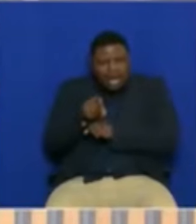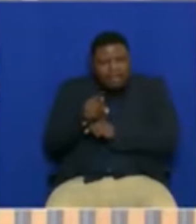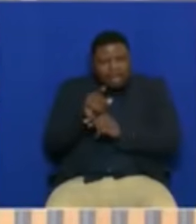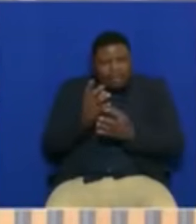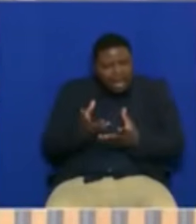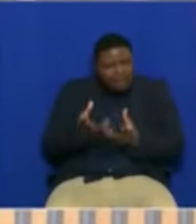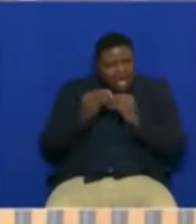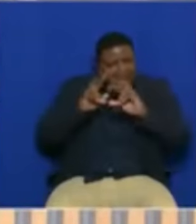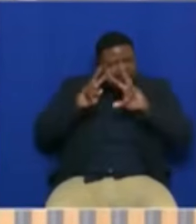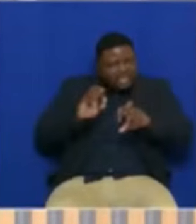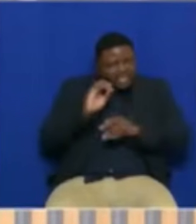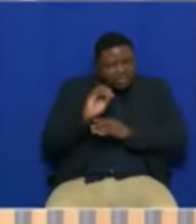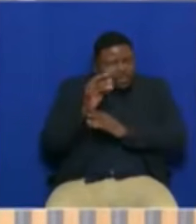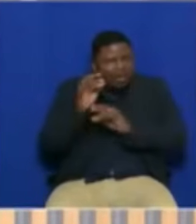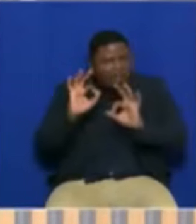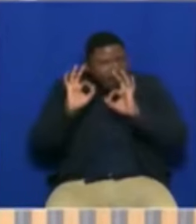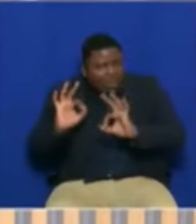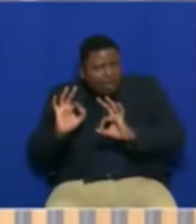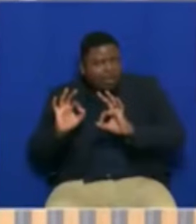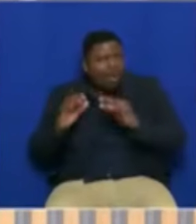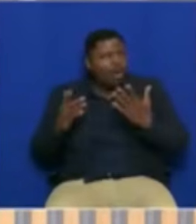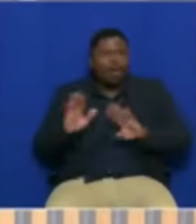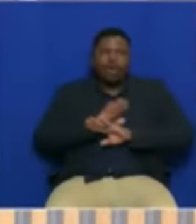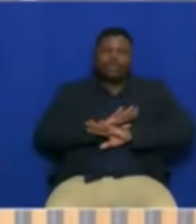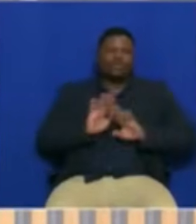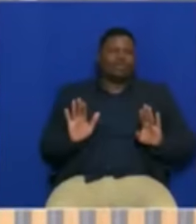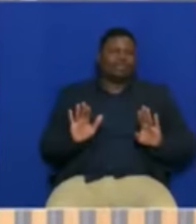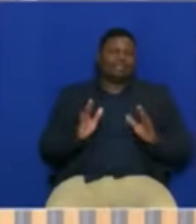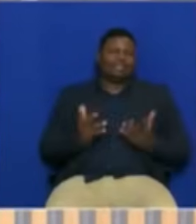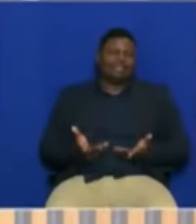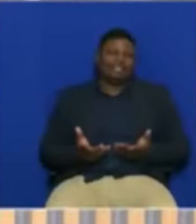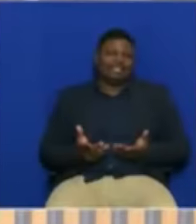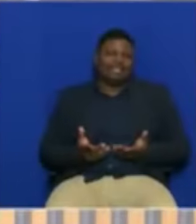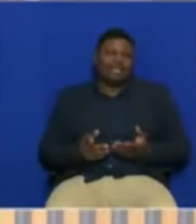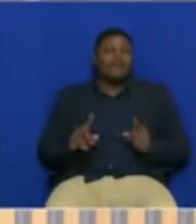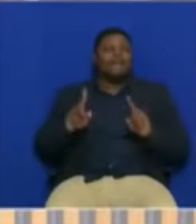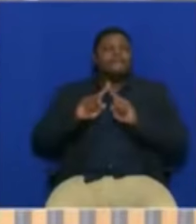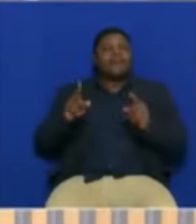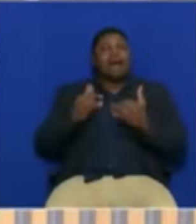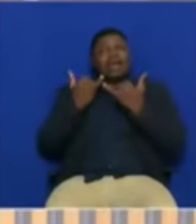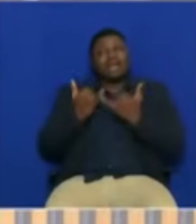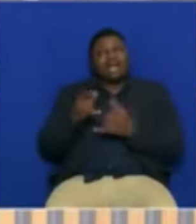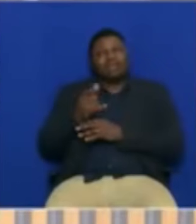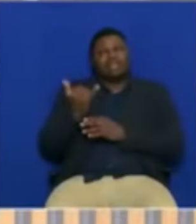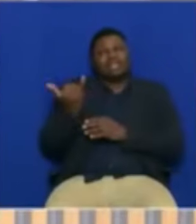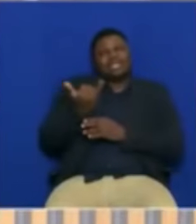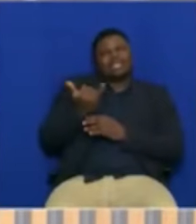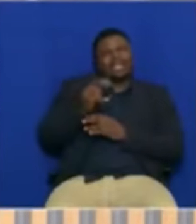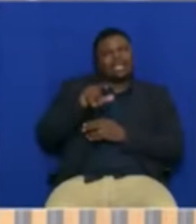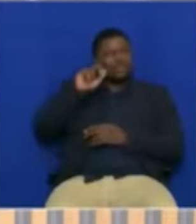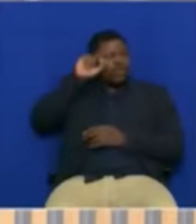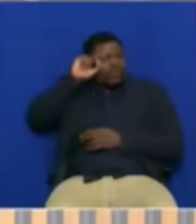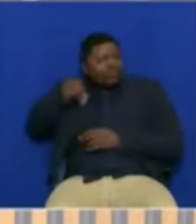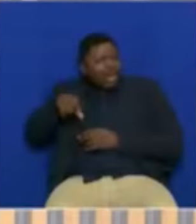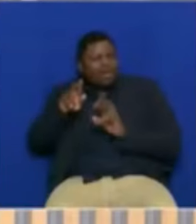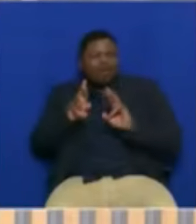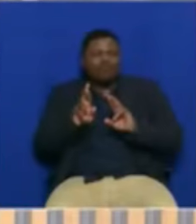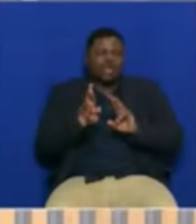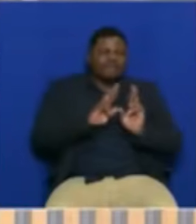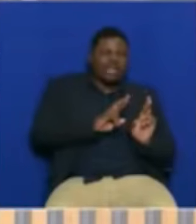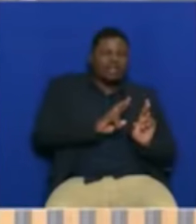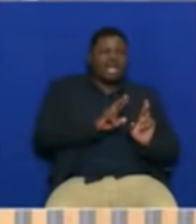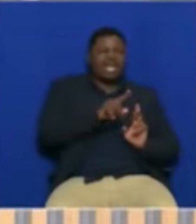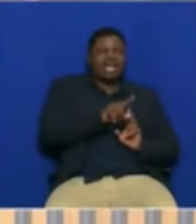not. Because that's what seems to have happened. So you ignored your referral and you said, oh, there was an earlier